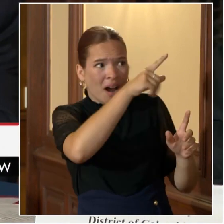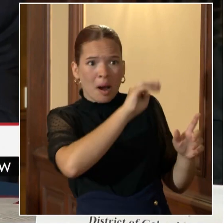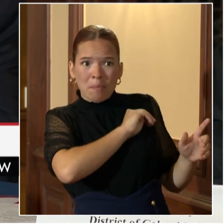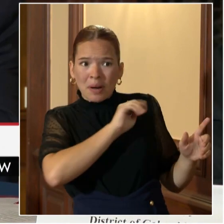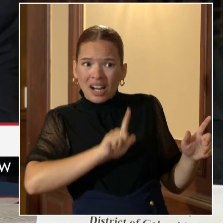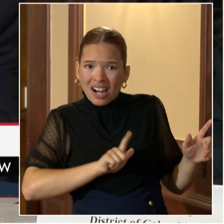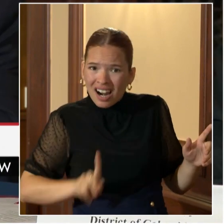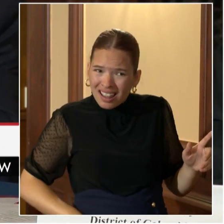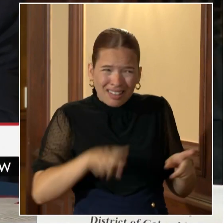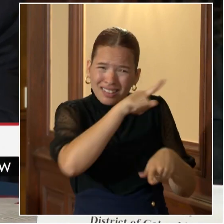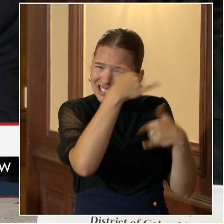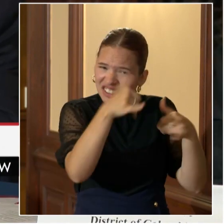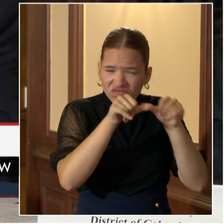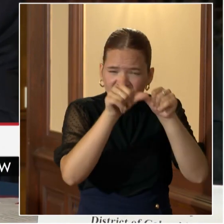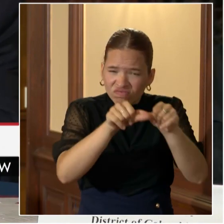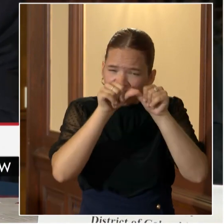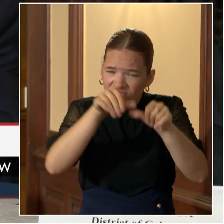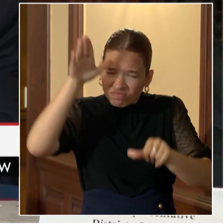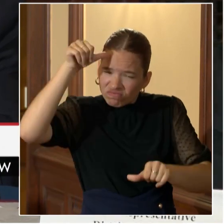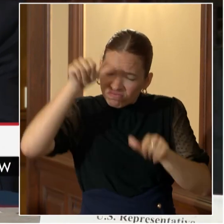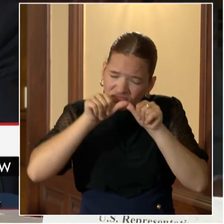there by doing it. Thank you.